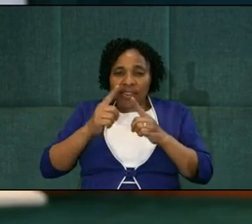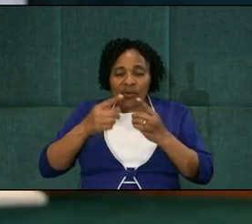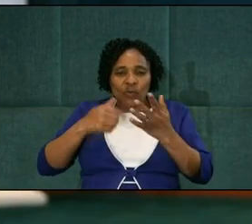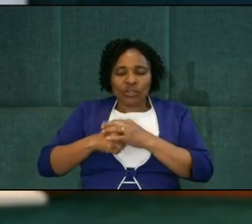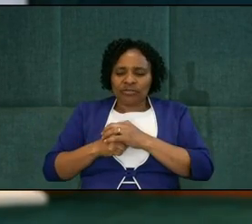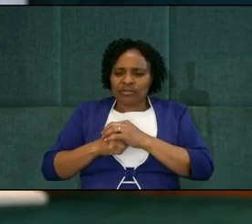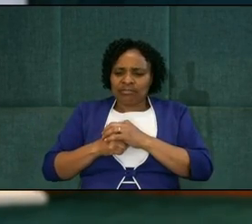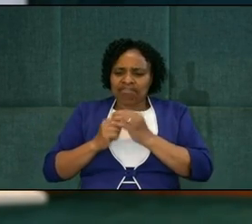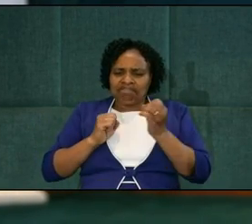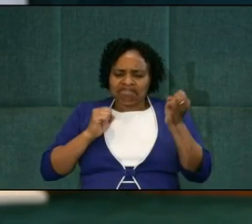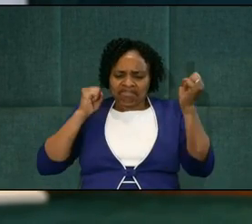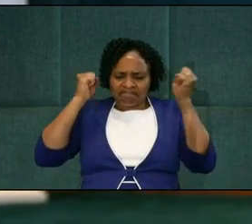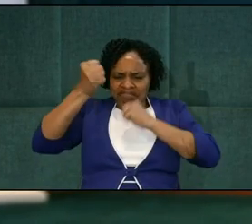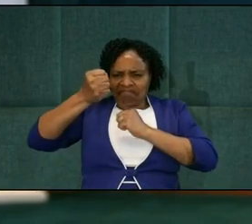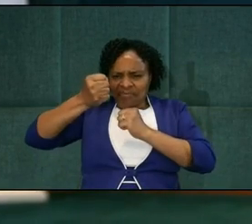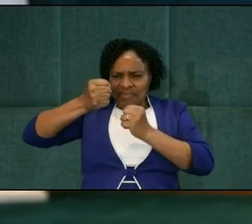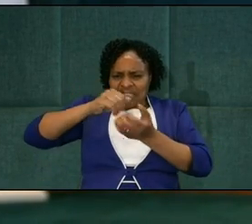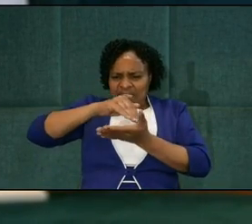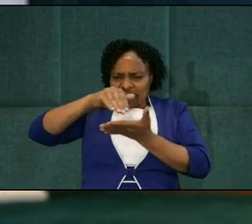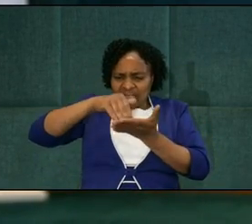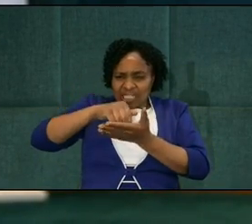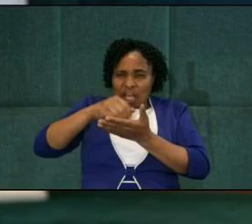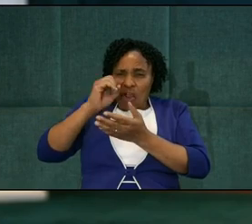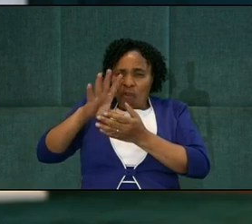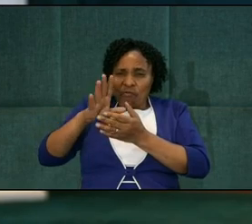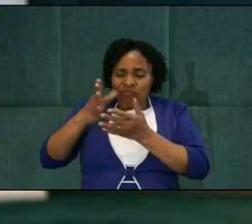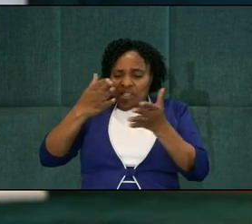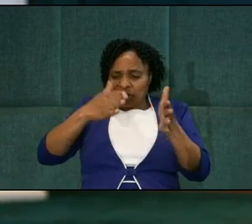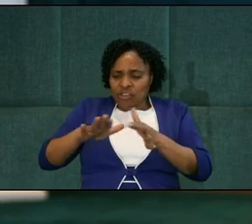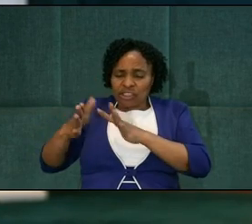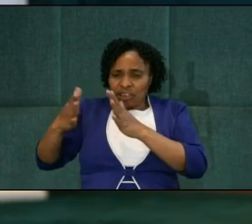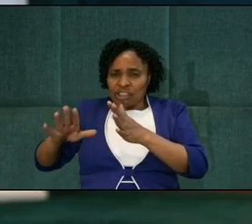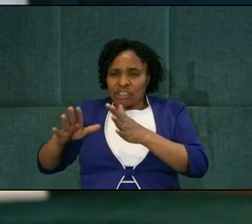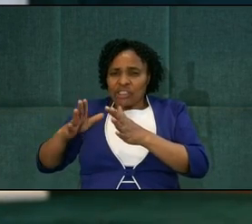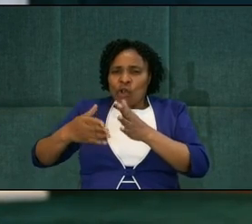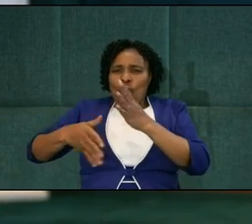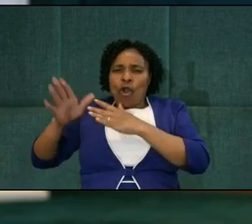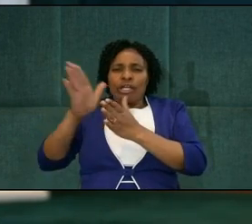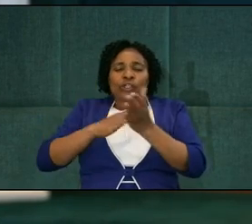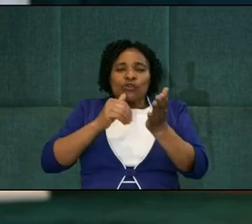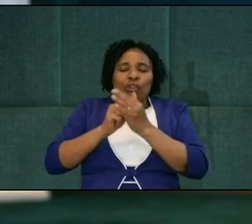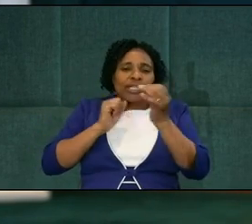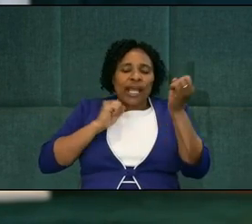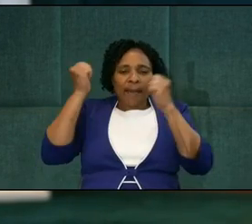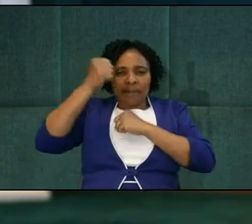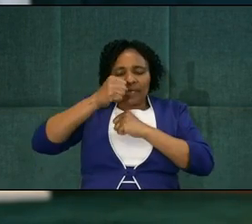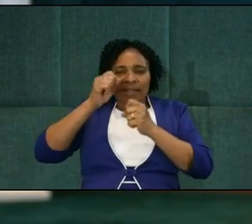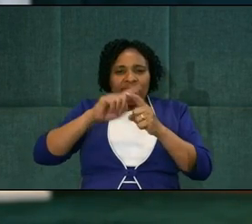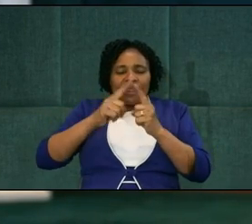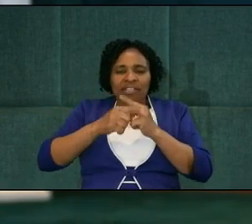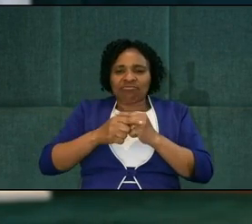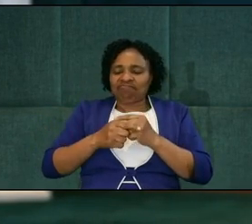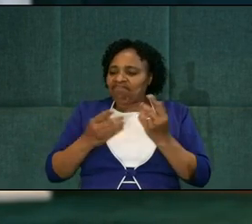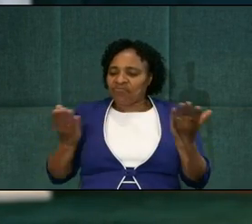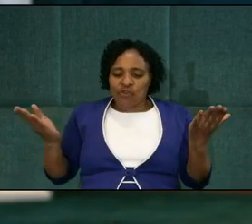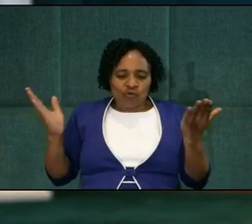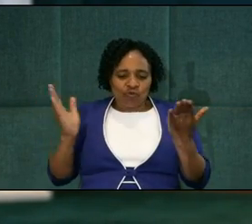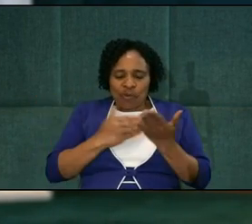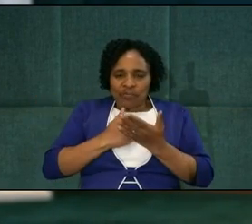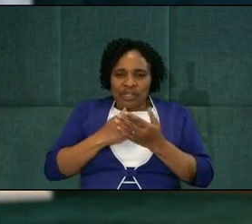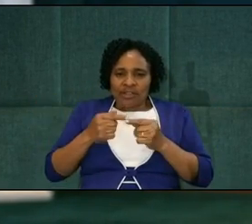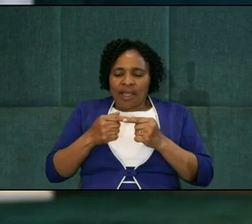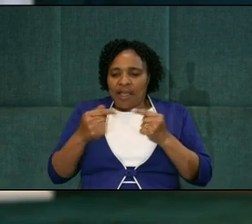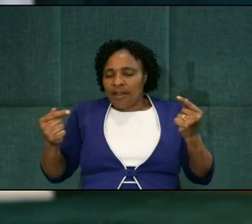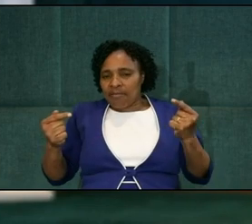the army was in the middle of the Red Sea, God closed up at the water, destroyed the army, so they get rid of their enemies, and they left